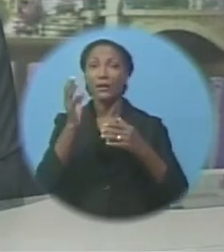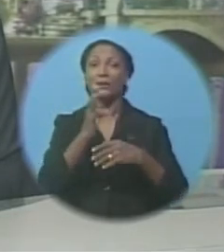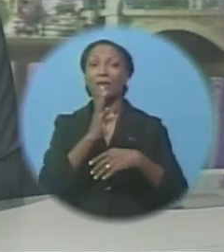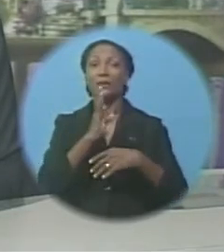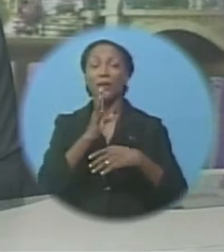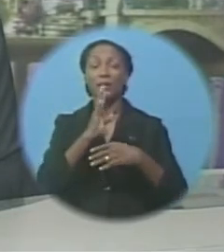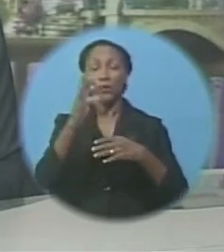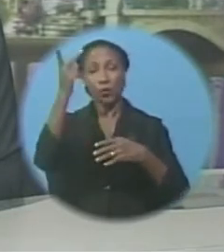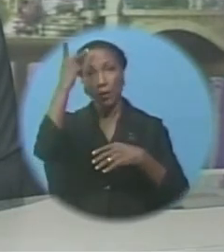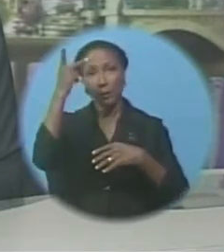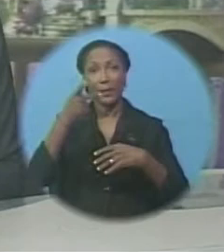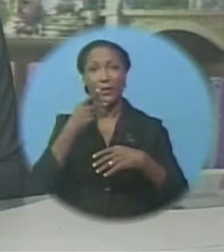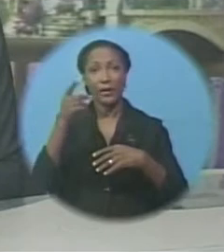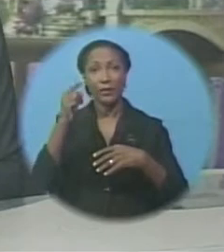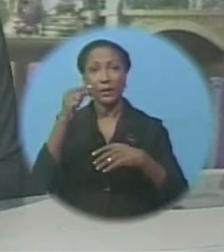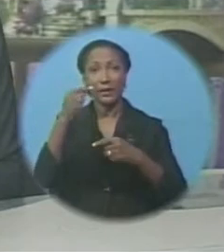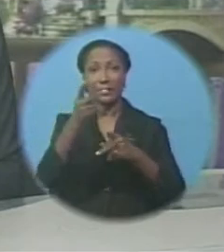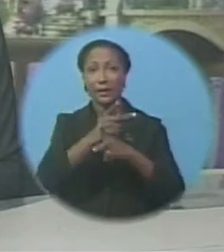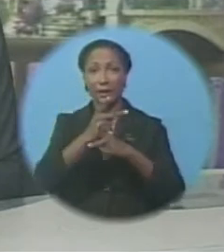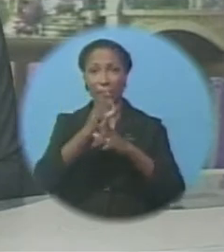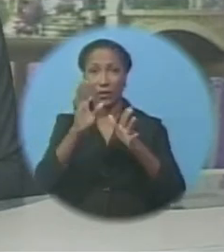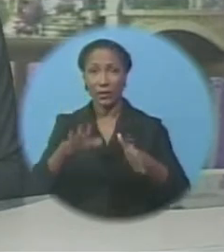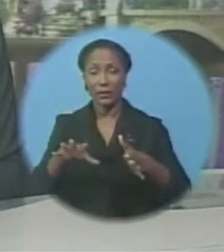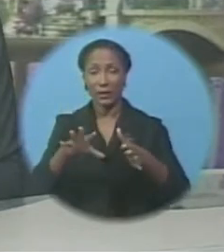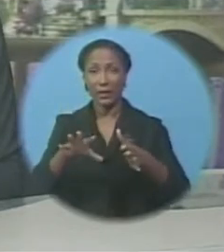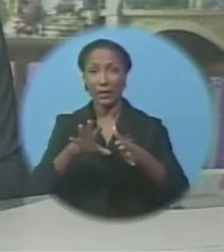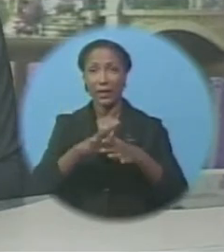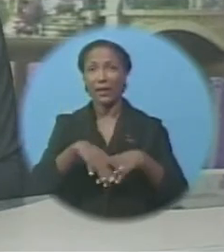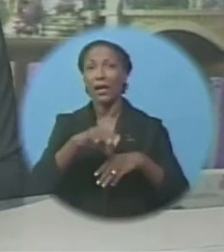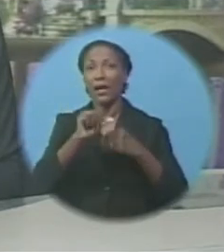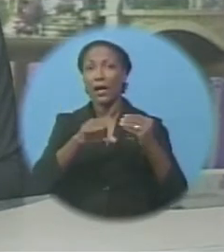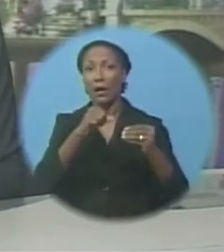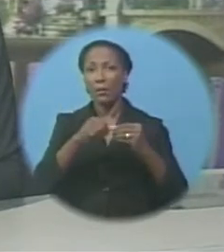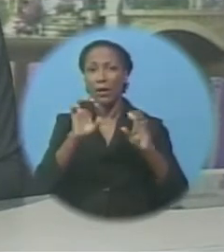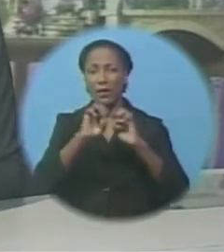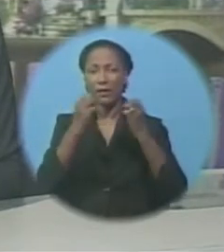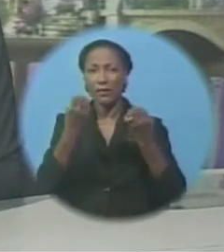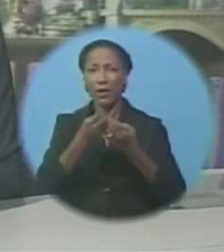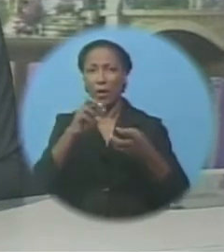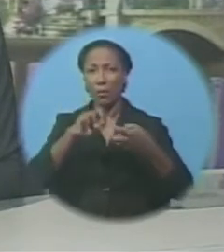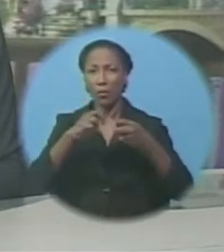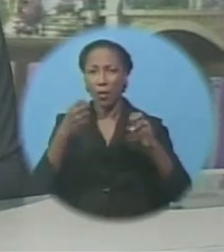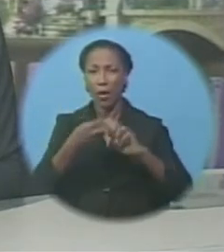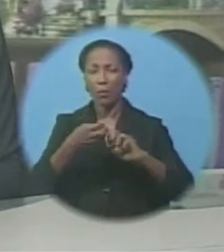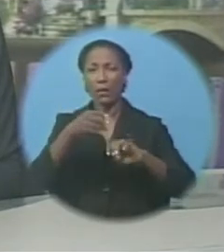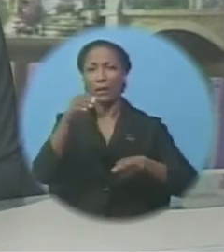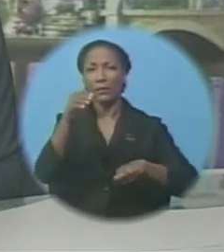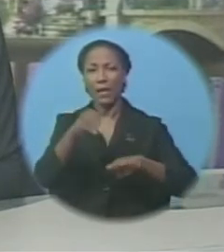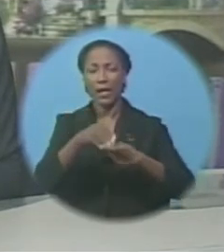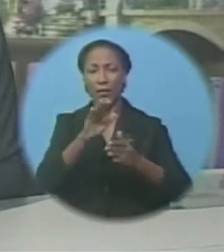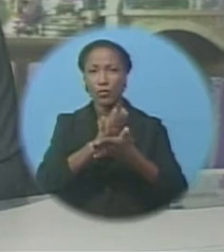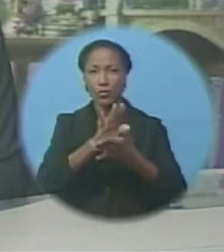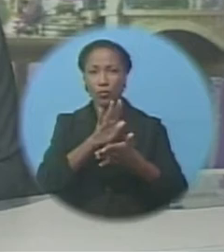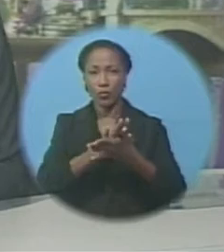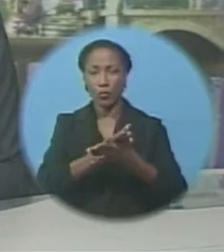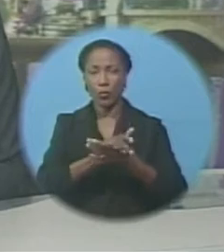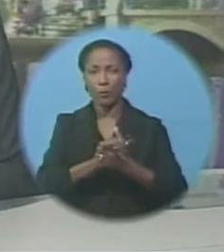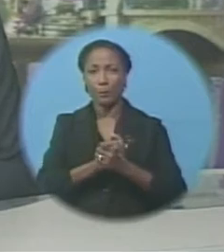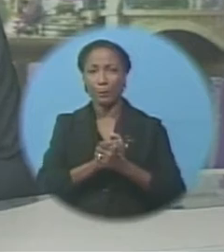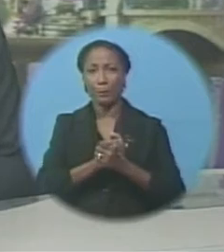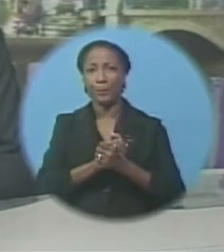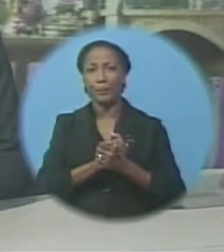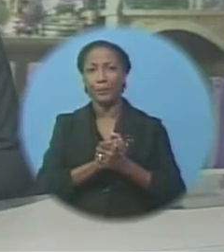of ongoing work to address the environmental issues plaguing the Waterford St. Michael institution. Kishmar St.